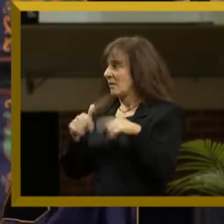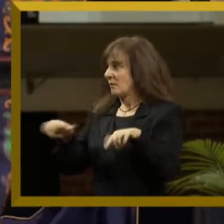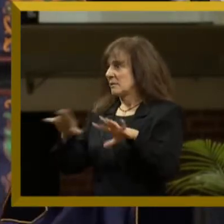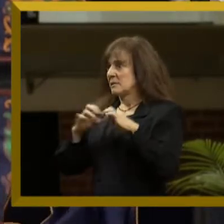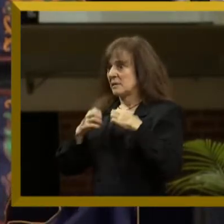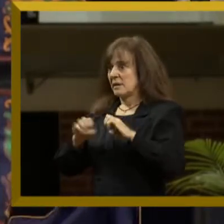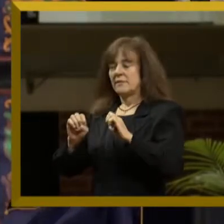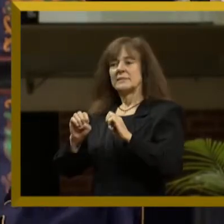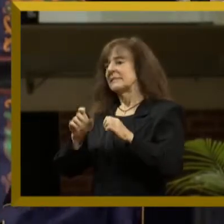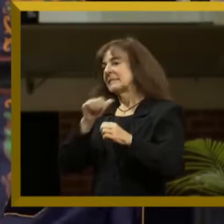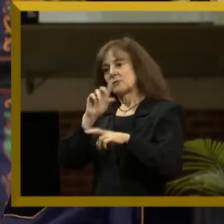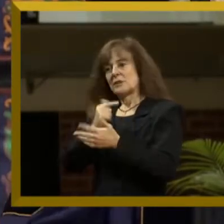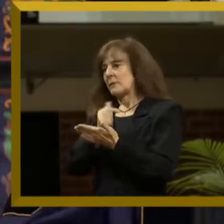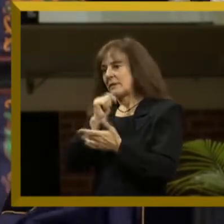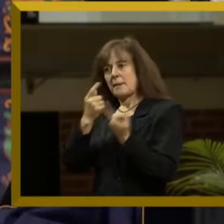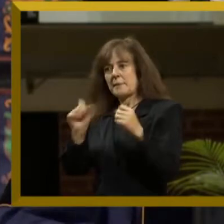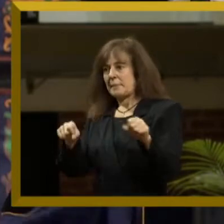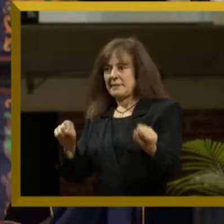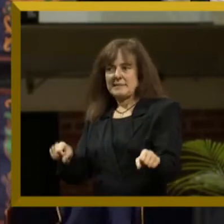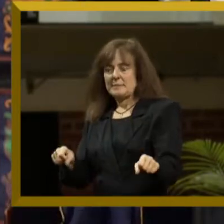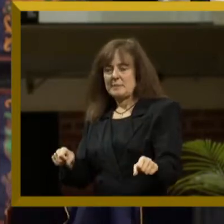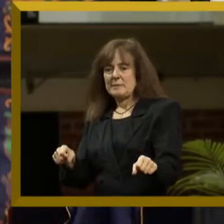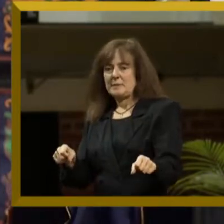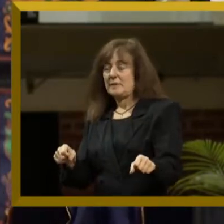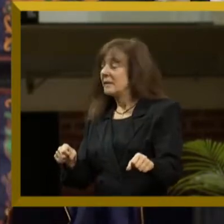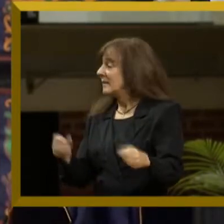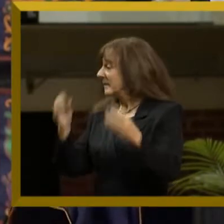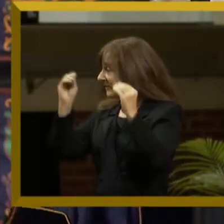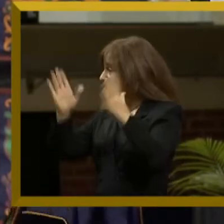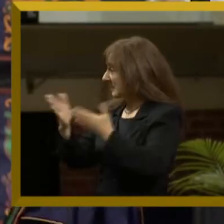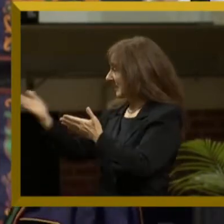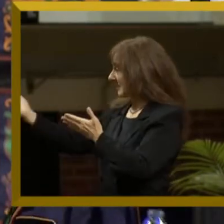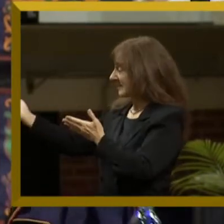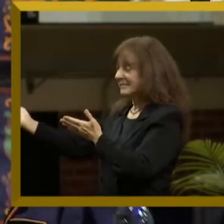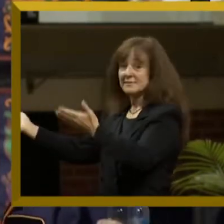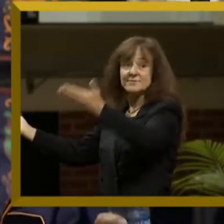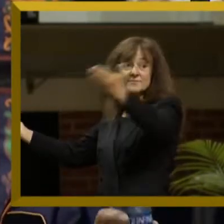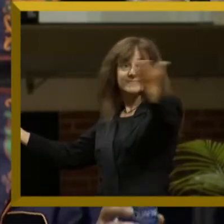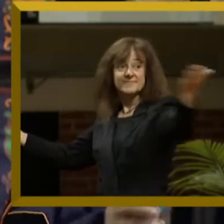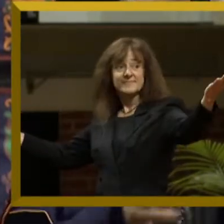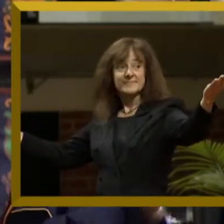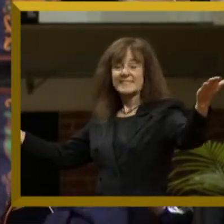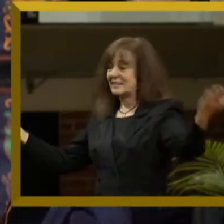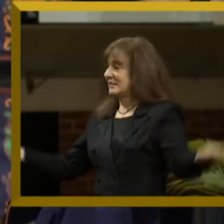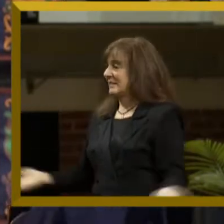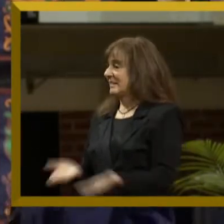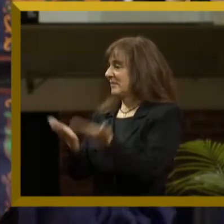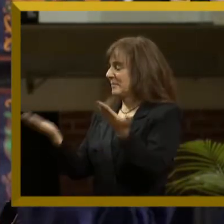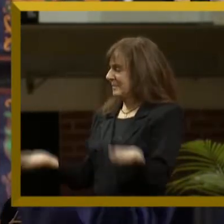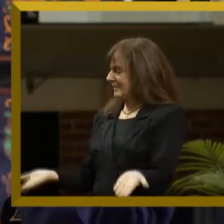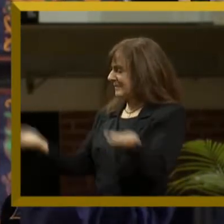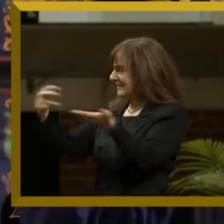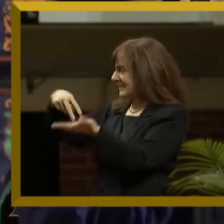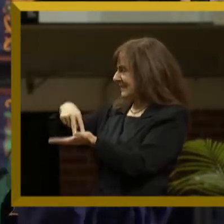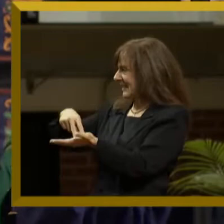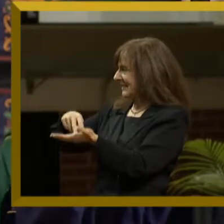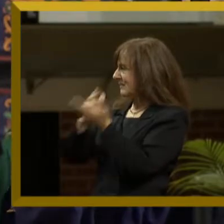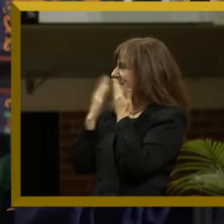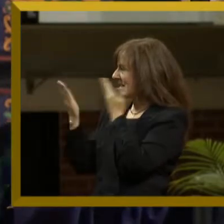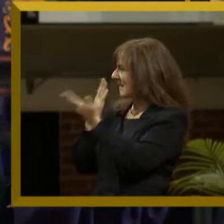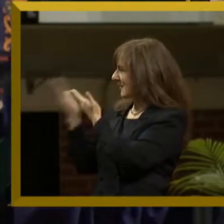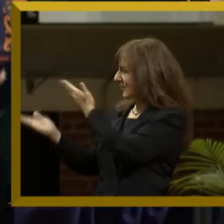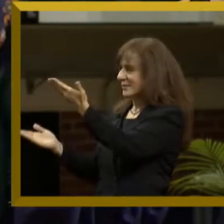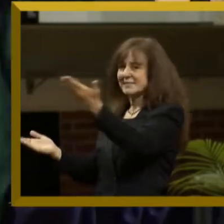this graduation would not be possible. Would the faculty of Oklahoma State University who are here please stand so we can thank